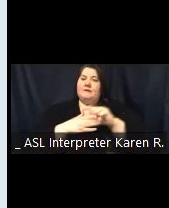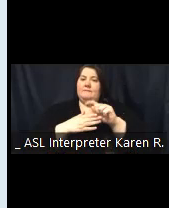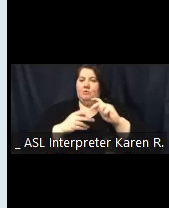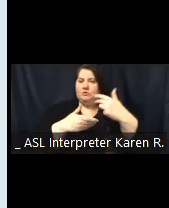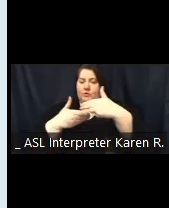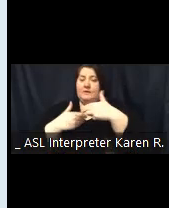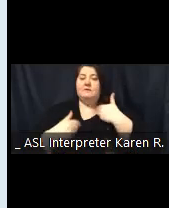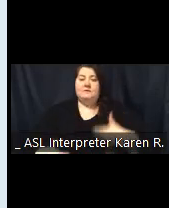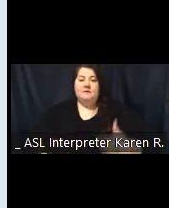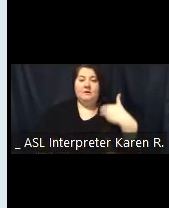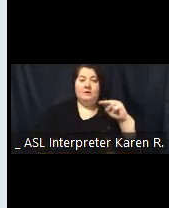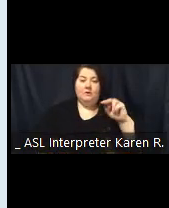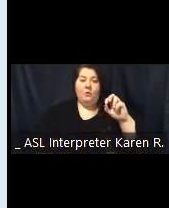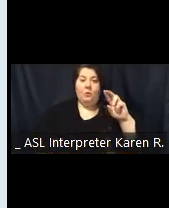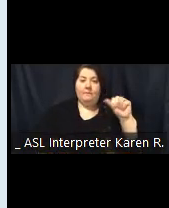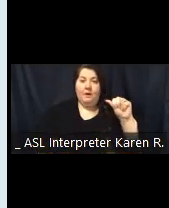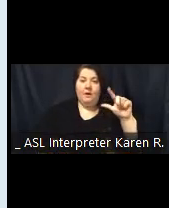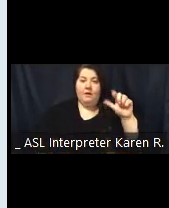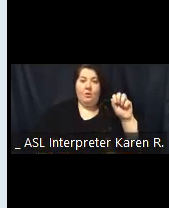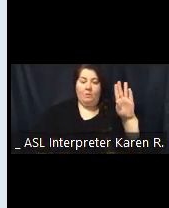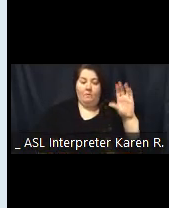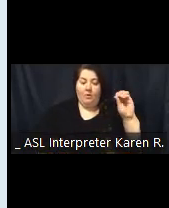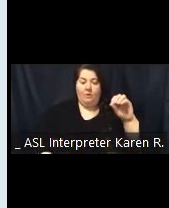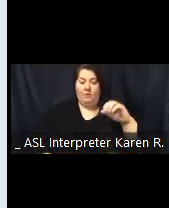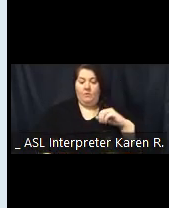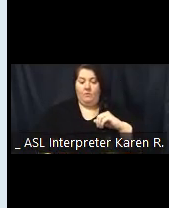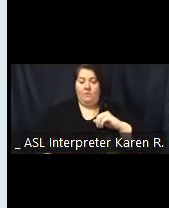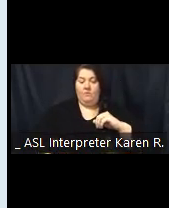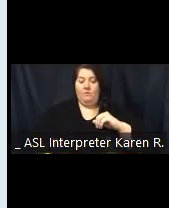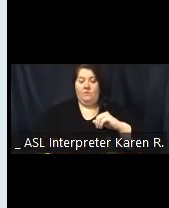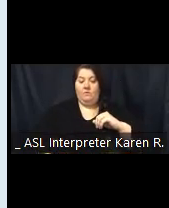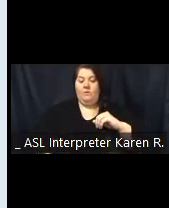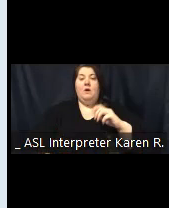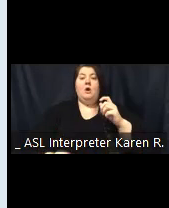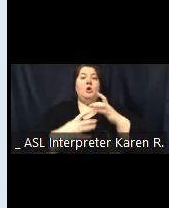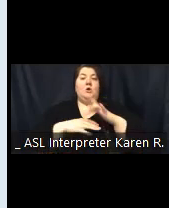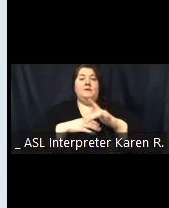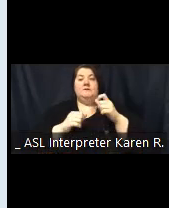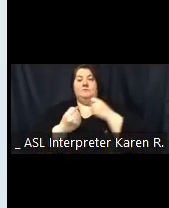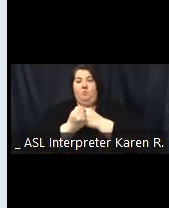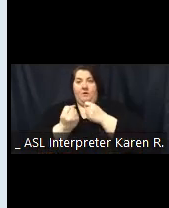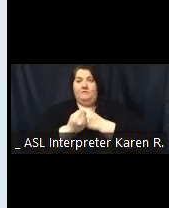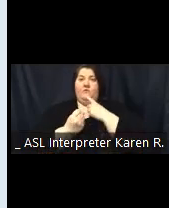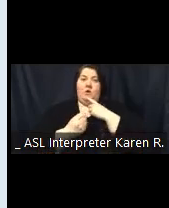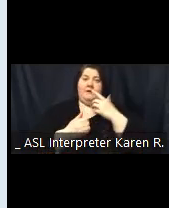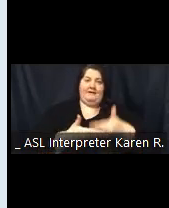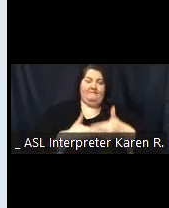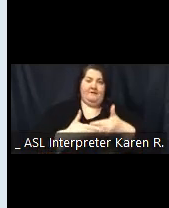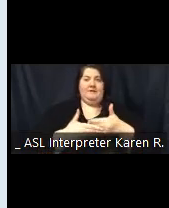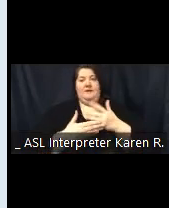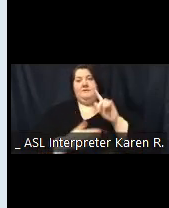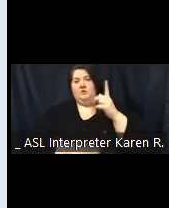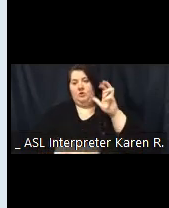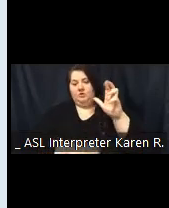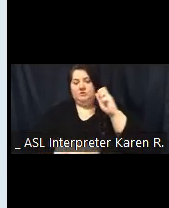name is Norma Lobo. I am the Early Support for Infants and Toddlers Policy and Language Access Lead at King County.